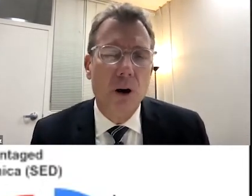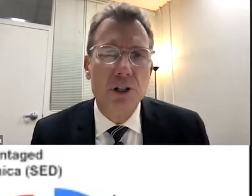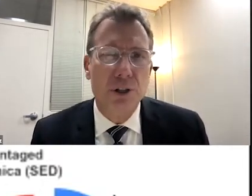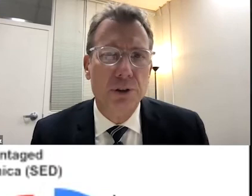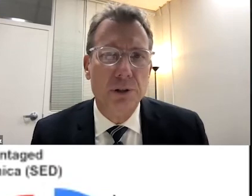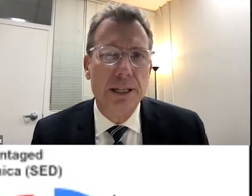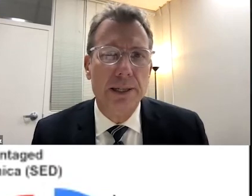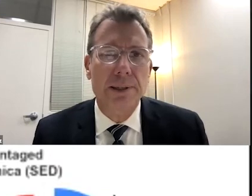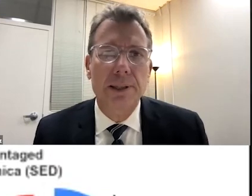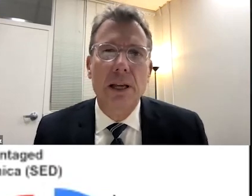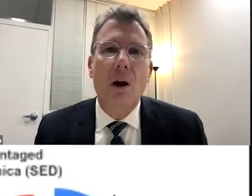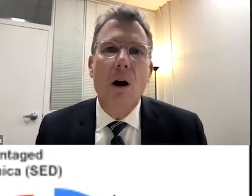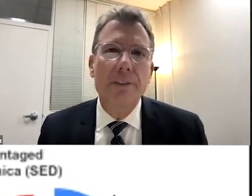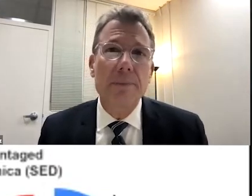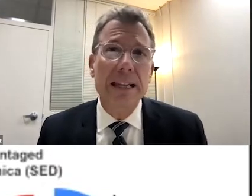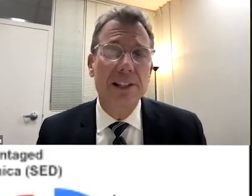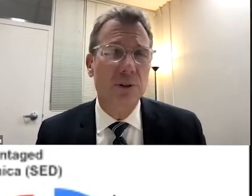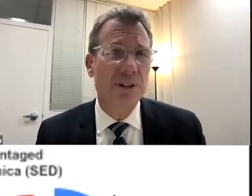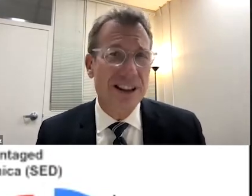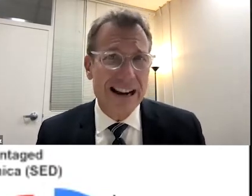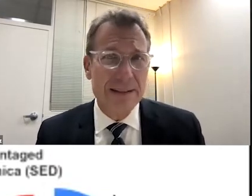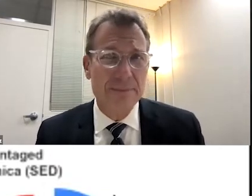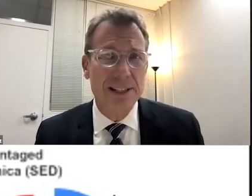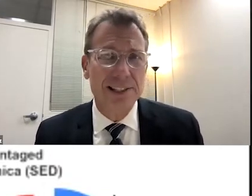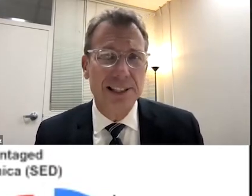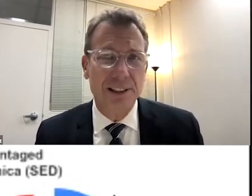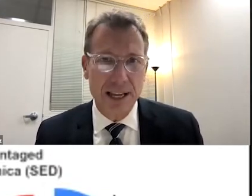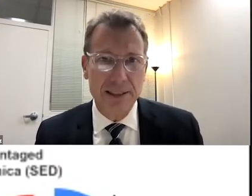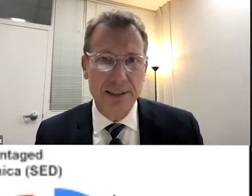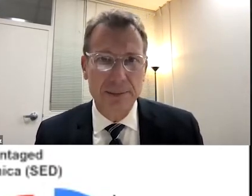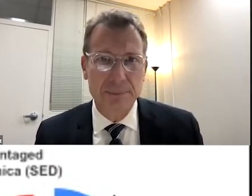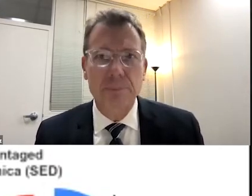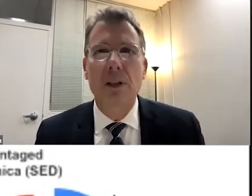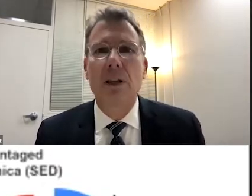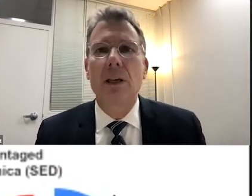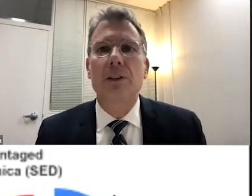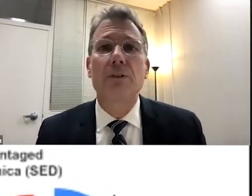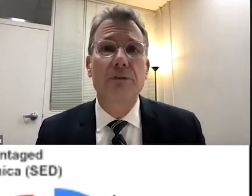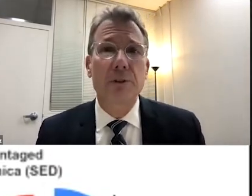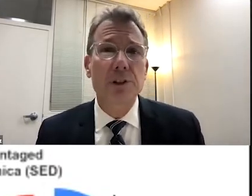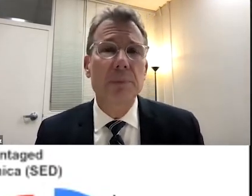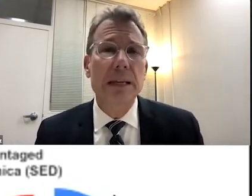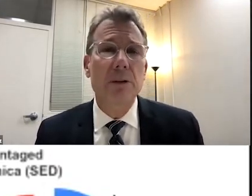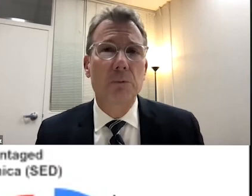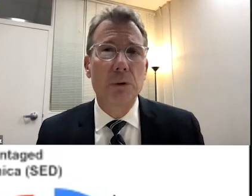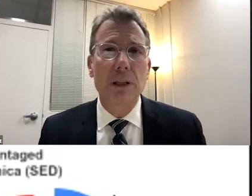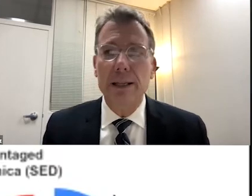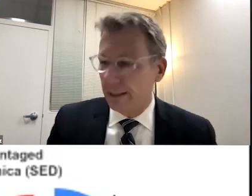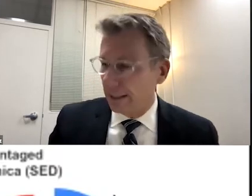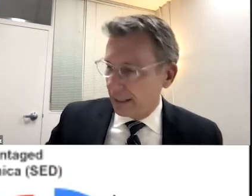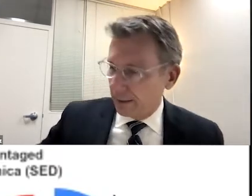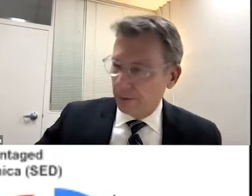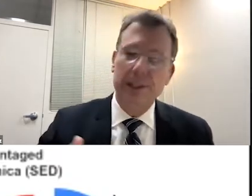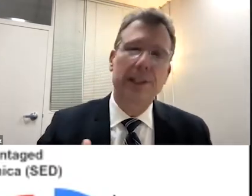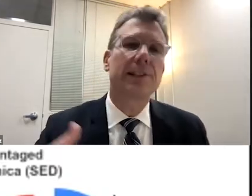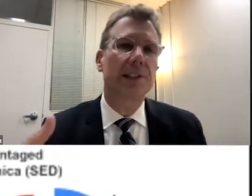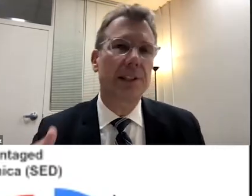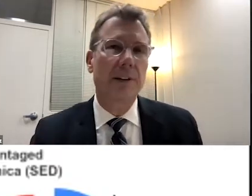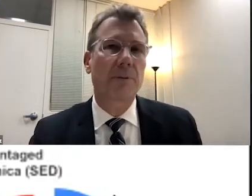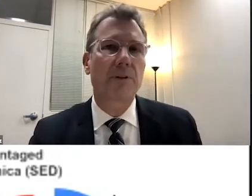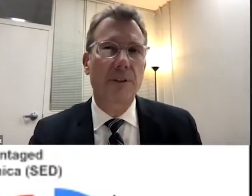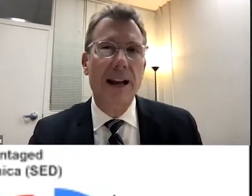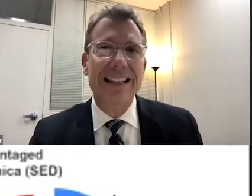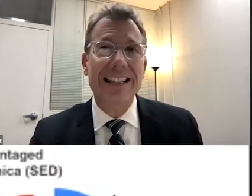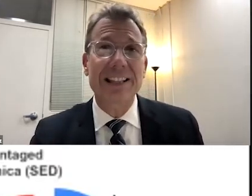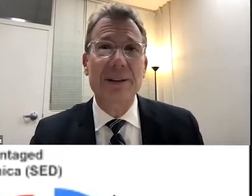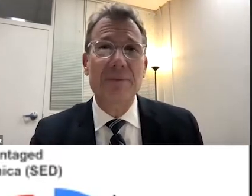on March 30th. All of the meetings are 90 minutes in length. The first meeting really consisted